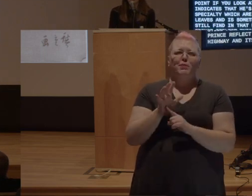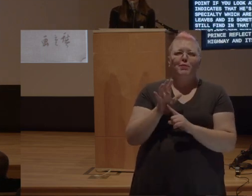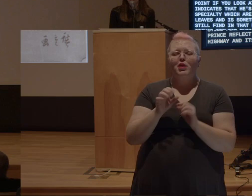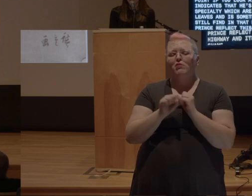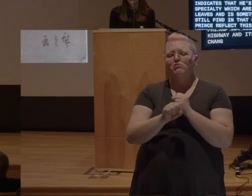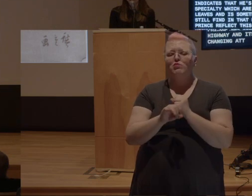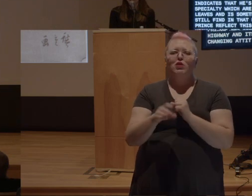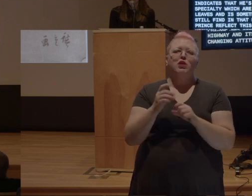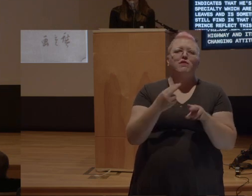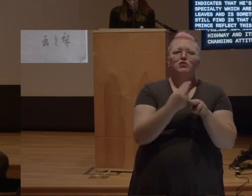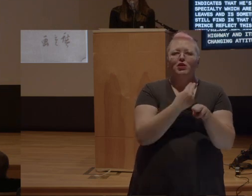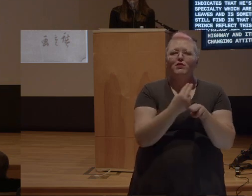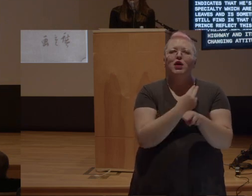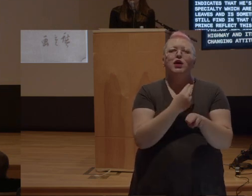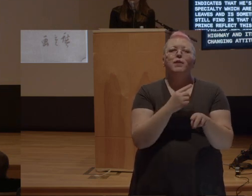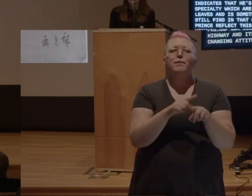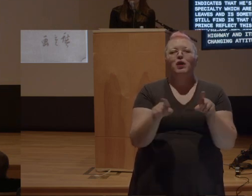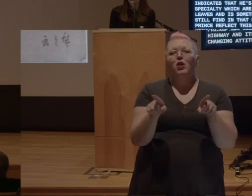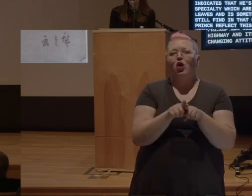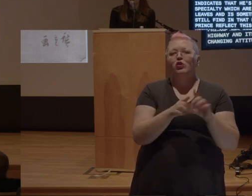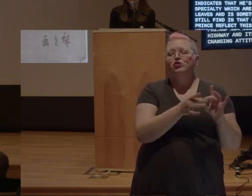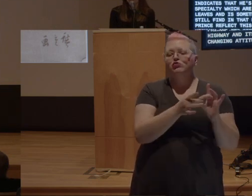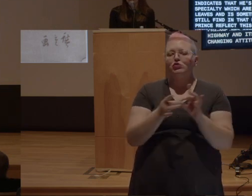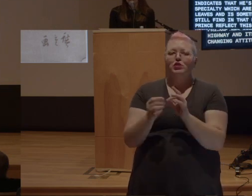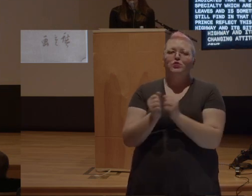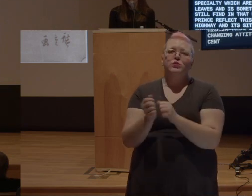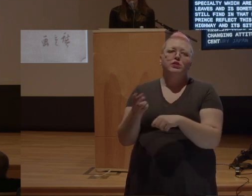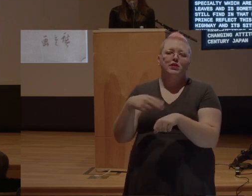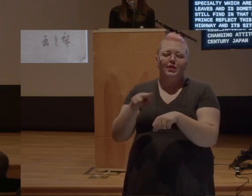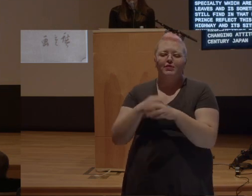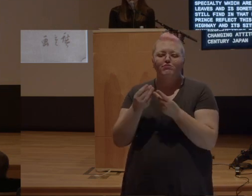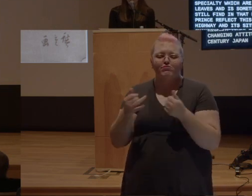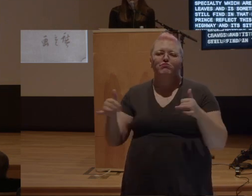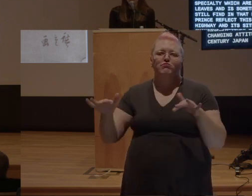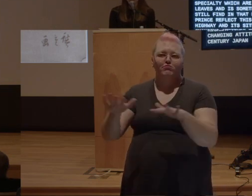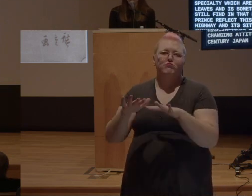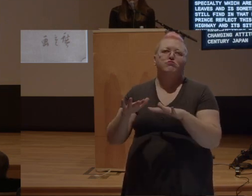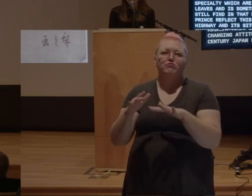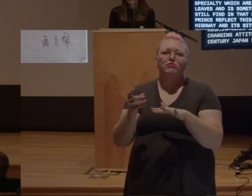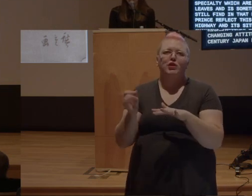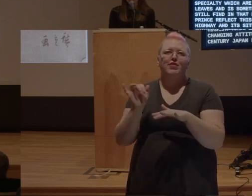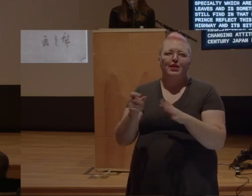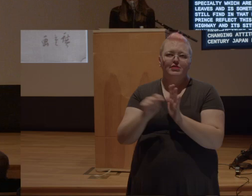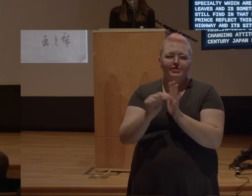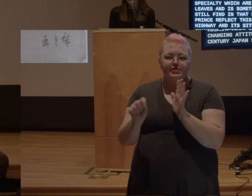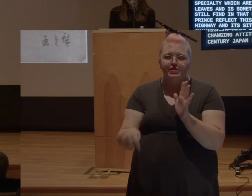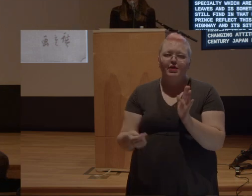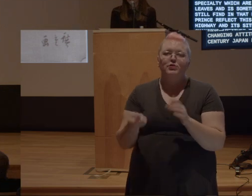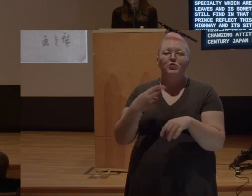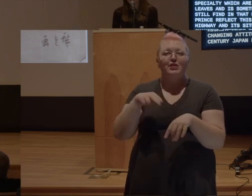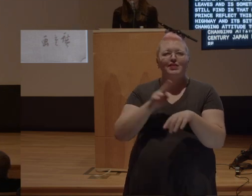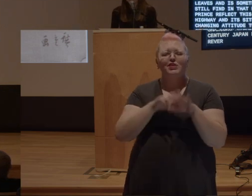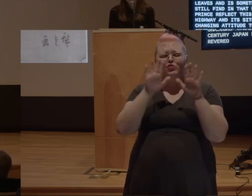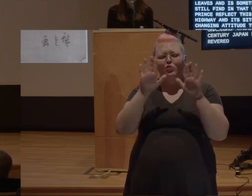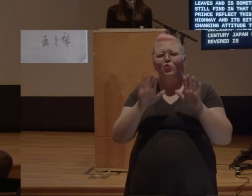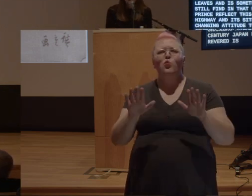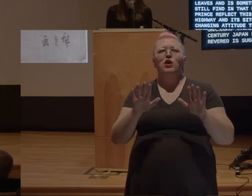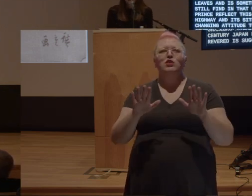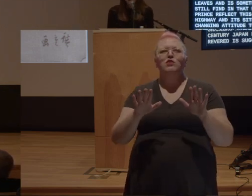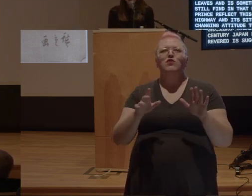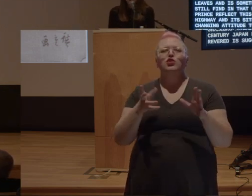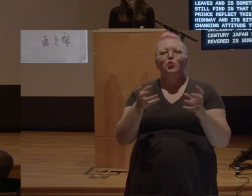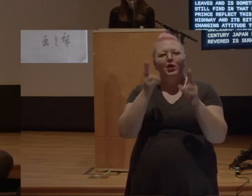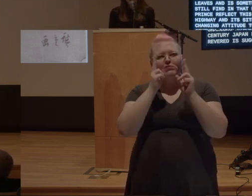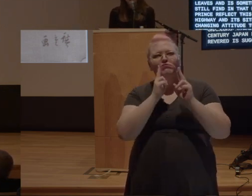changing attitude towards the landscape in 19th century Japan. Natural wonders were not only to be revered, as suggested in